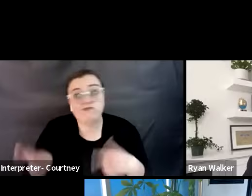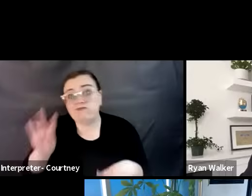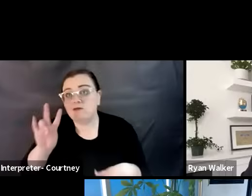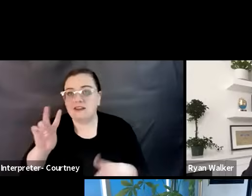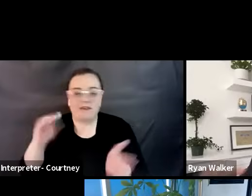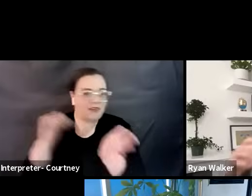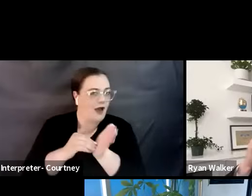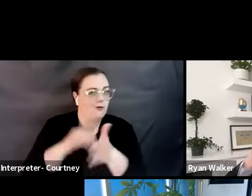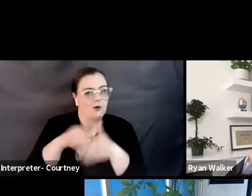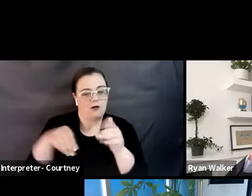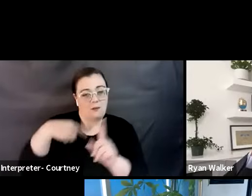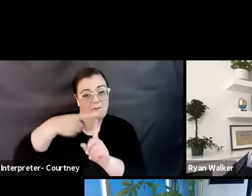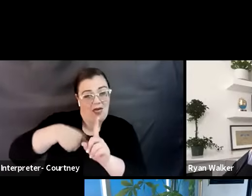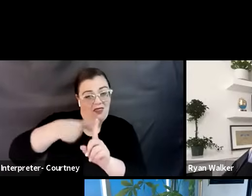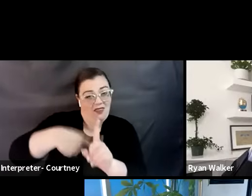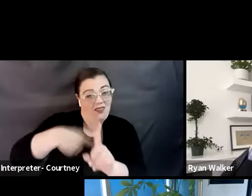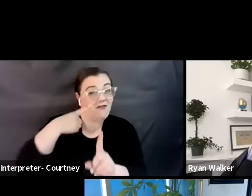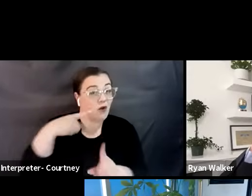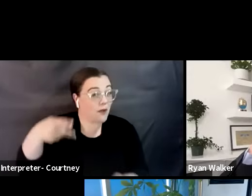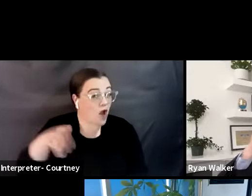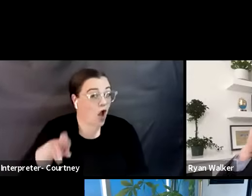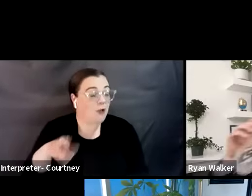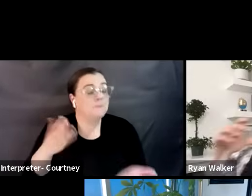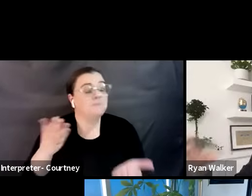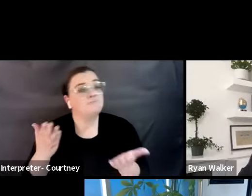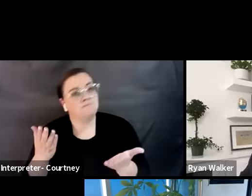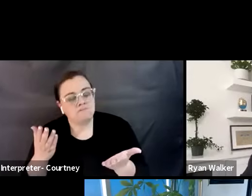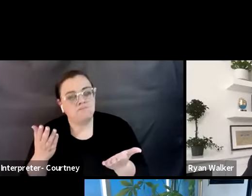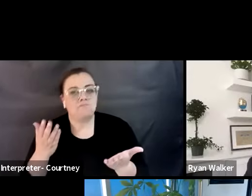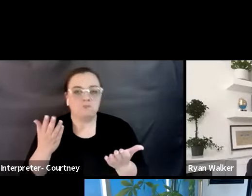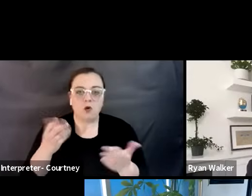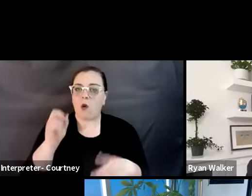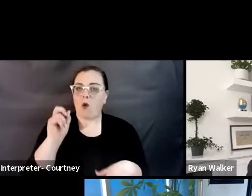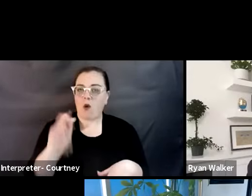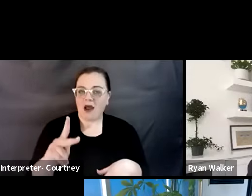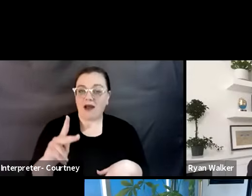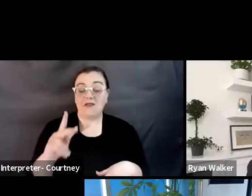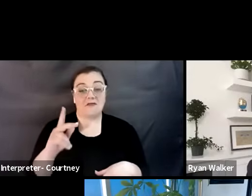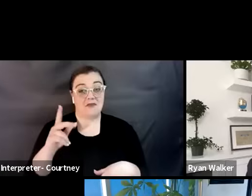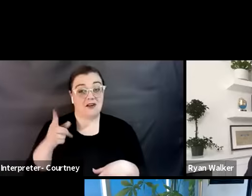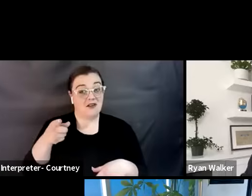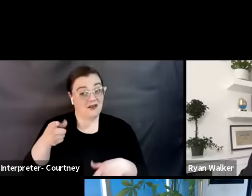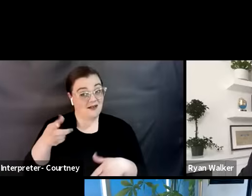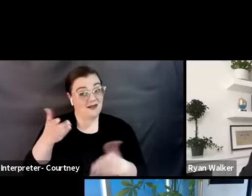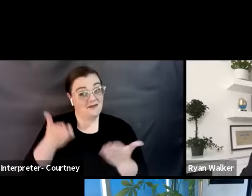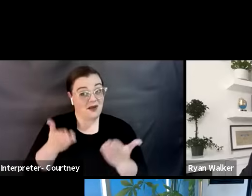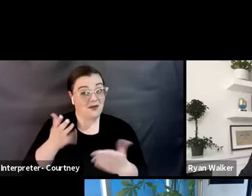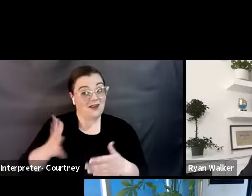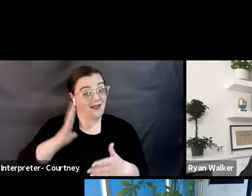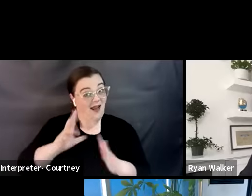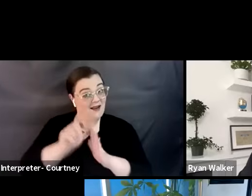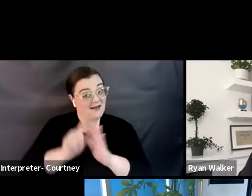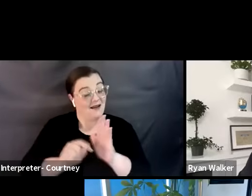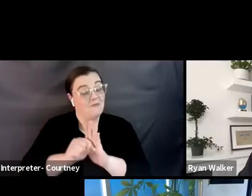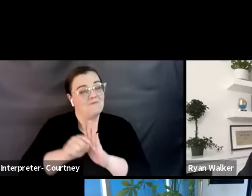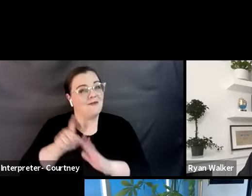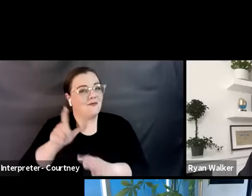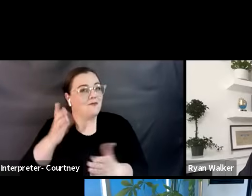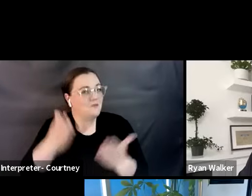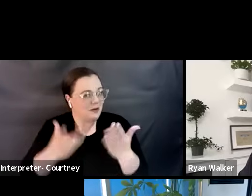personally. It's that point in time that you may see a greater return in working with the studio or